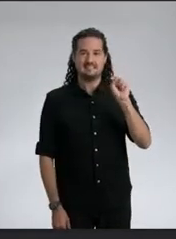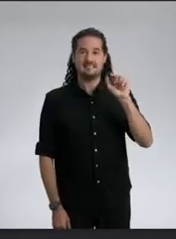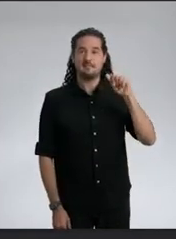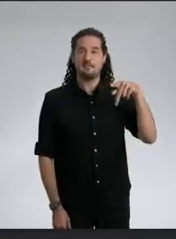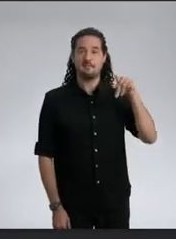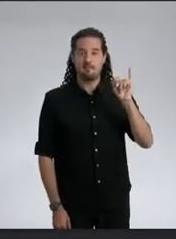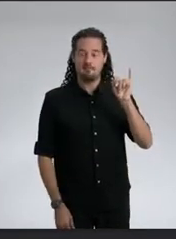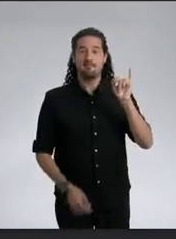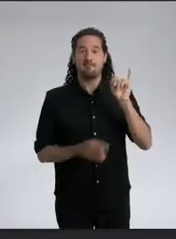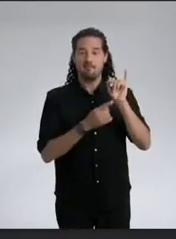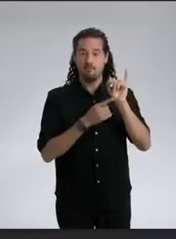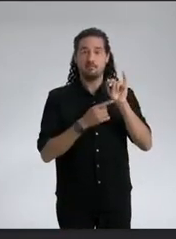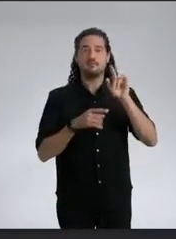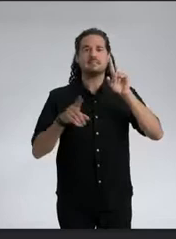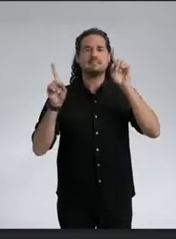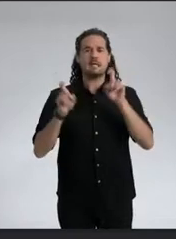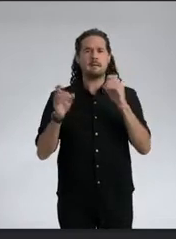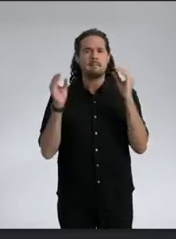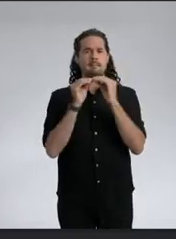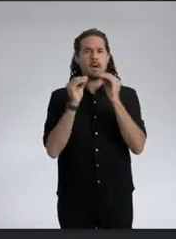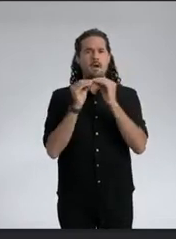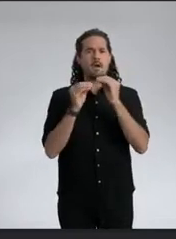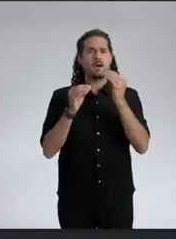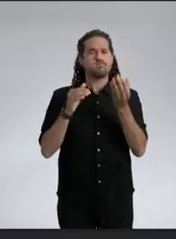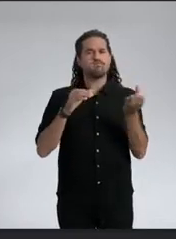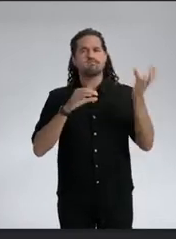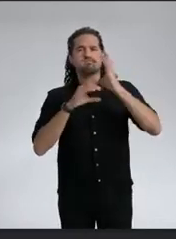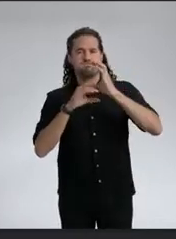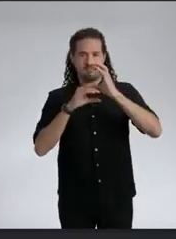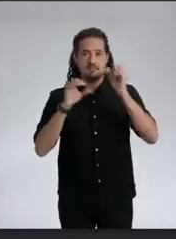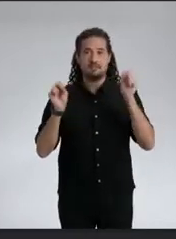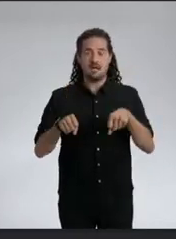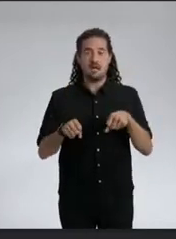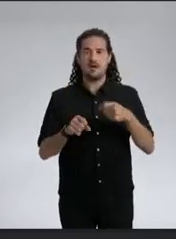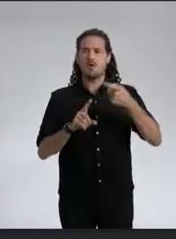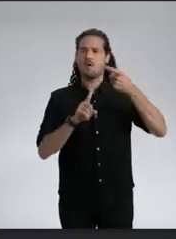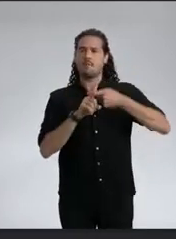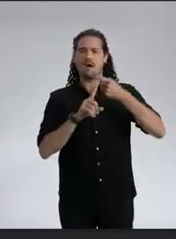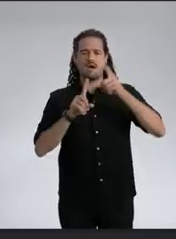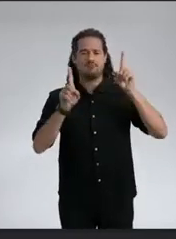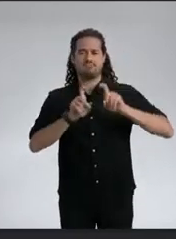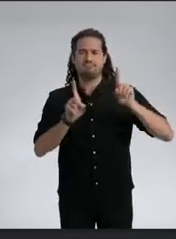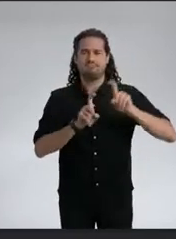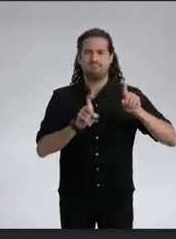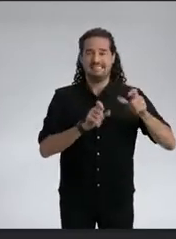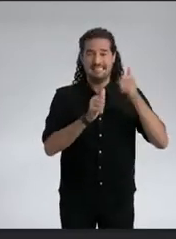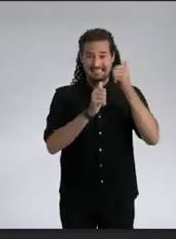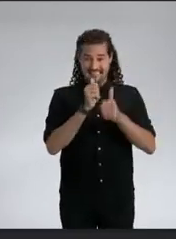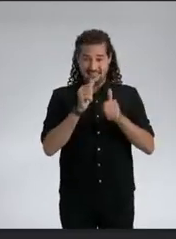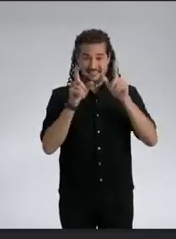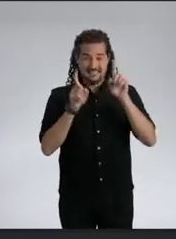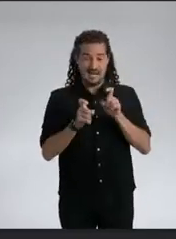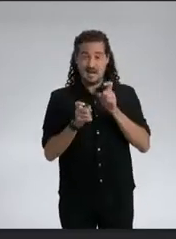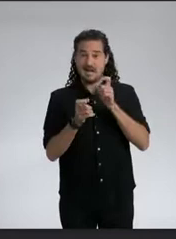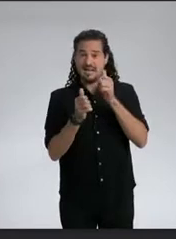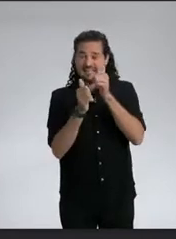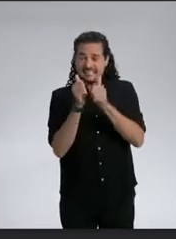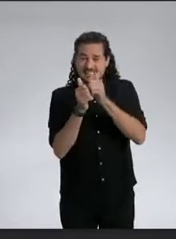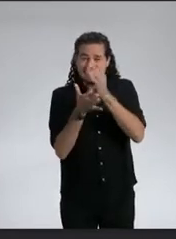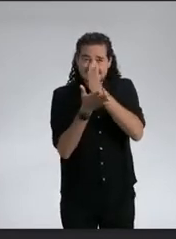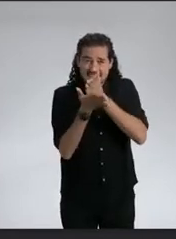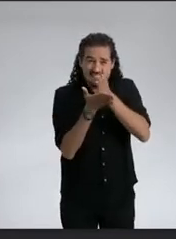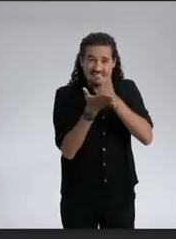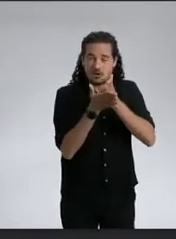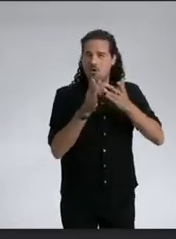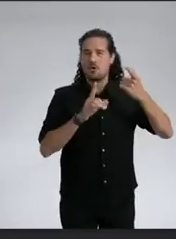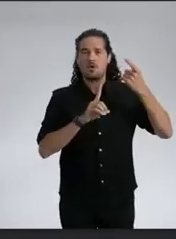even further by automatically running each test in each variation. Let's look at that test coverage in Xcode Cloud